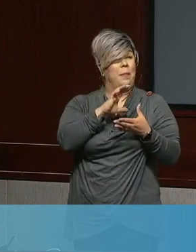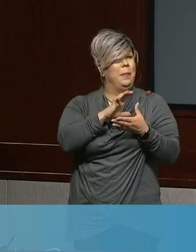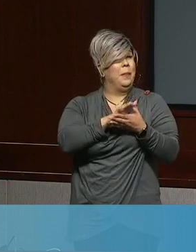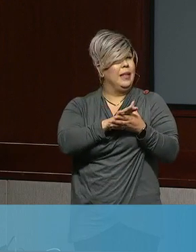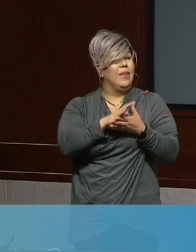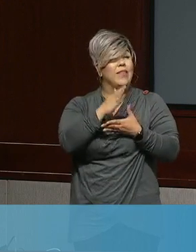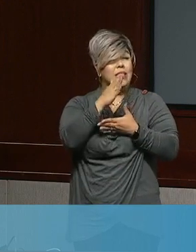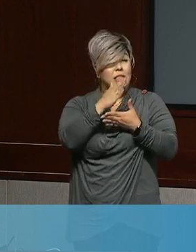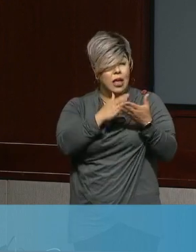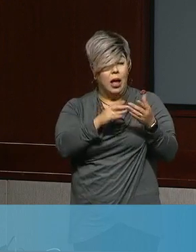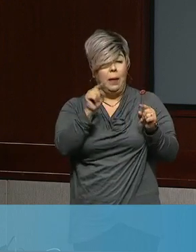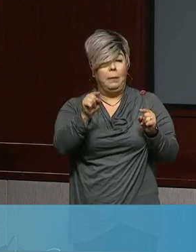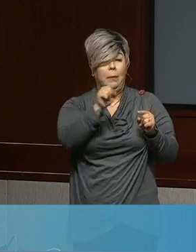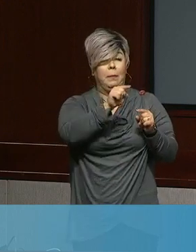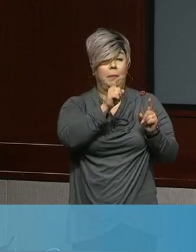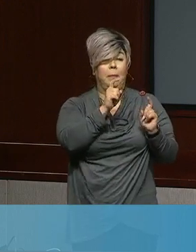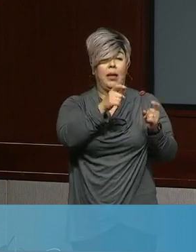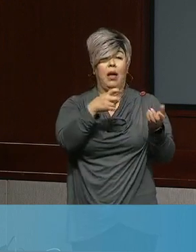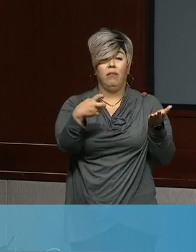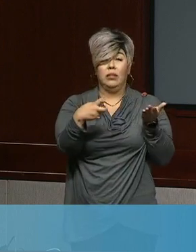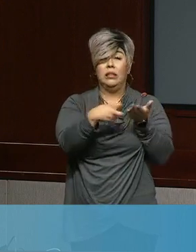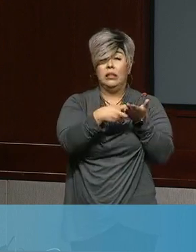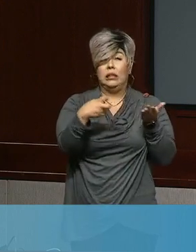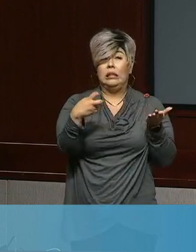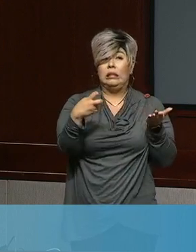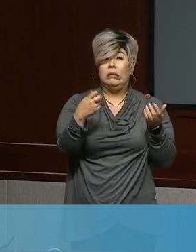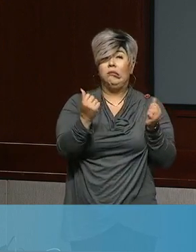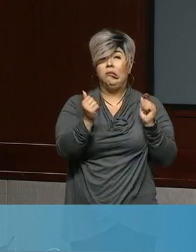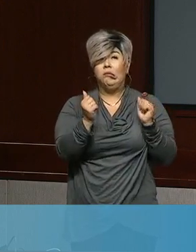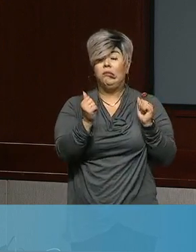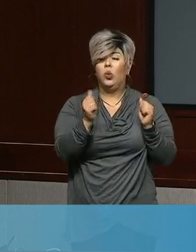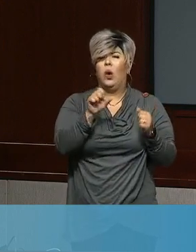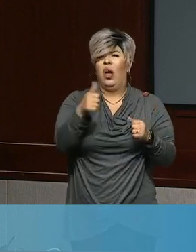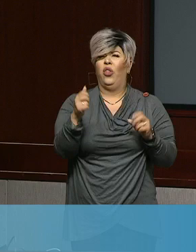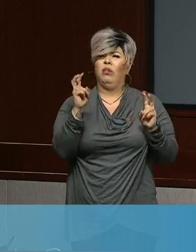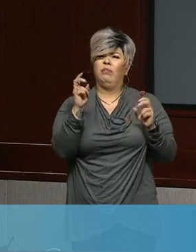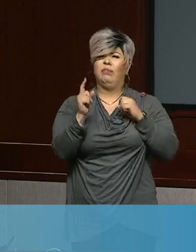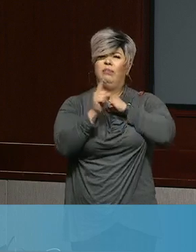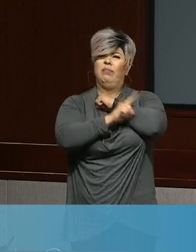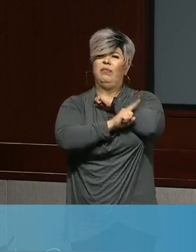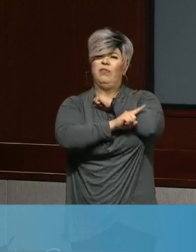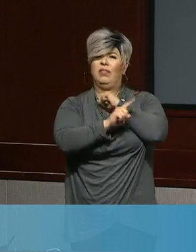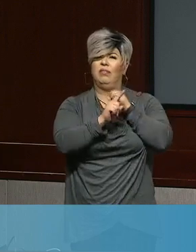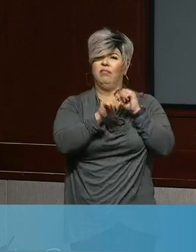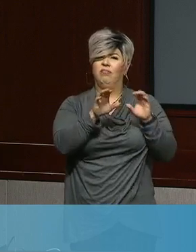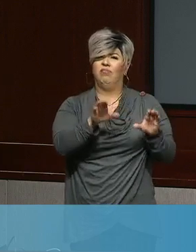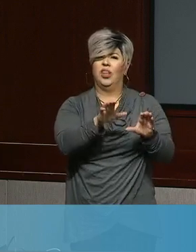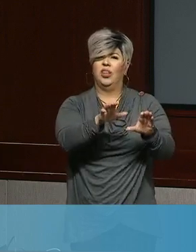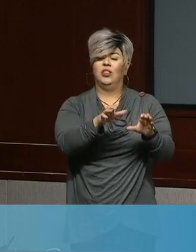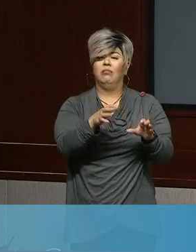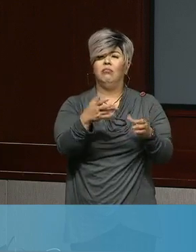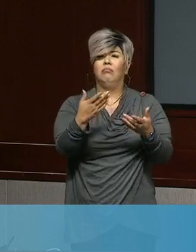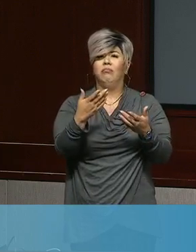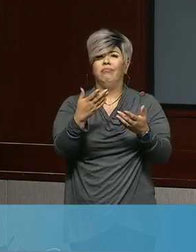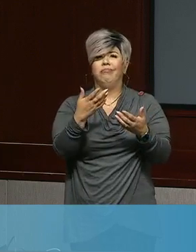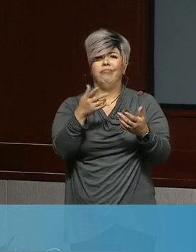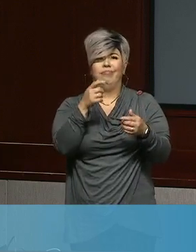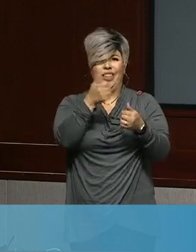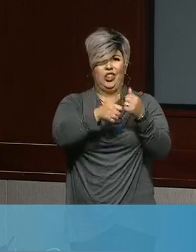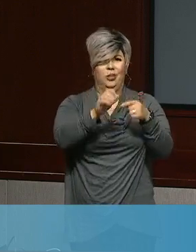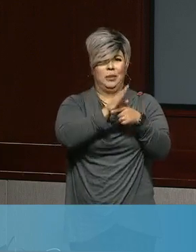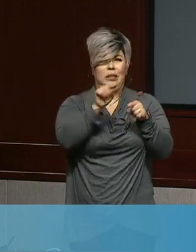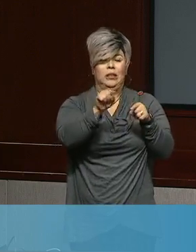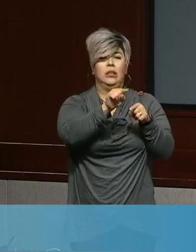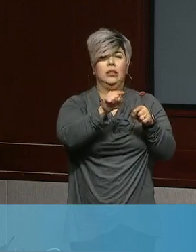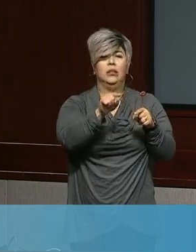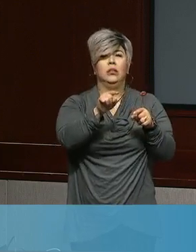that have been given, more punitive measures that have been taken with regard to the business activity in other